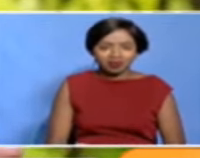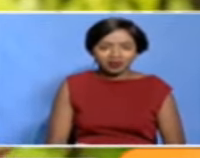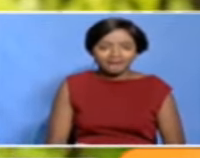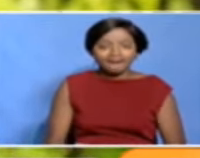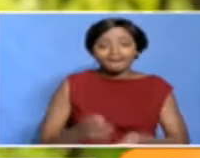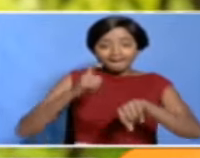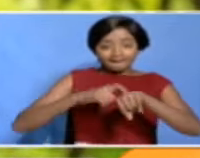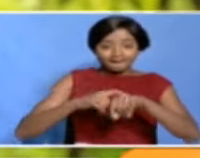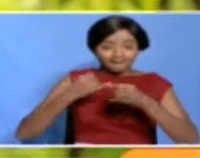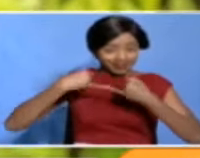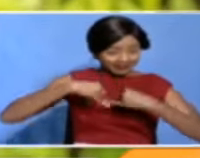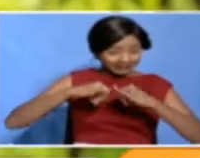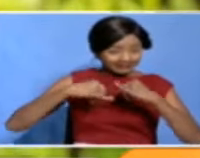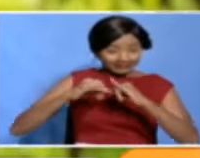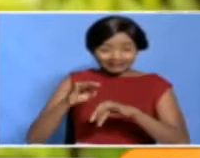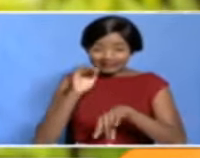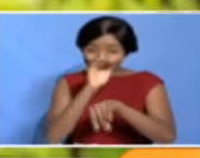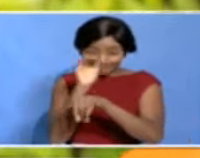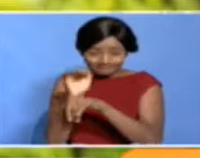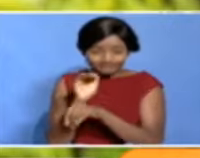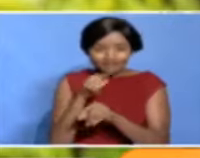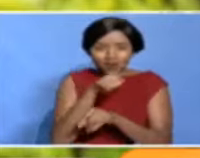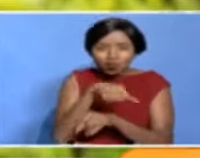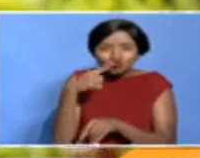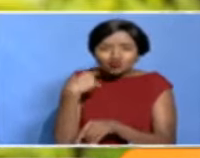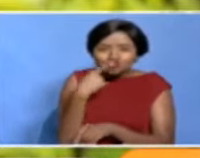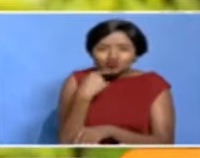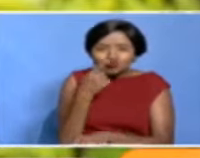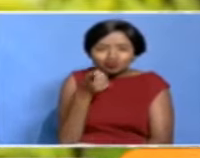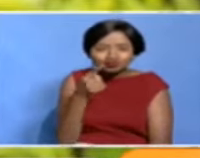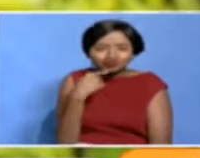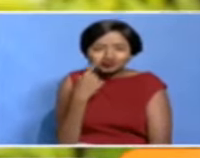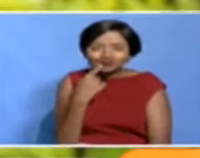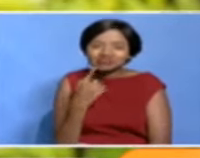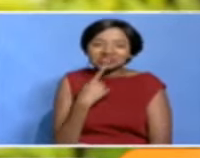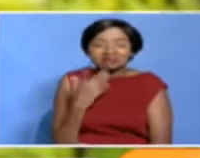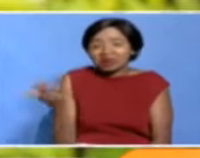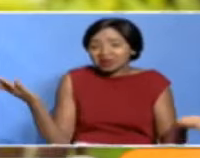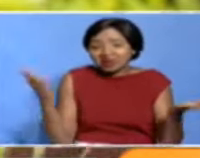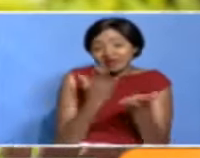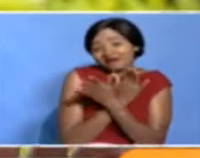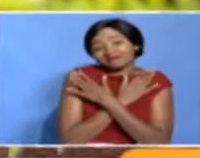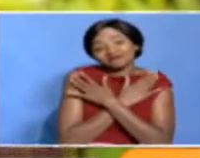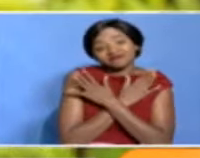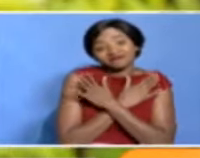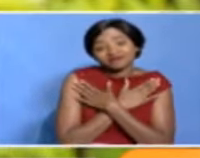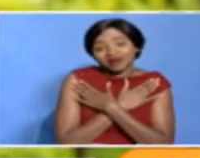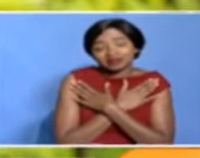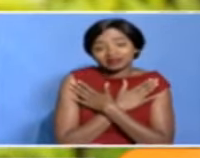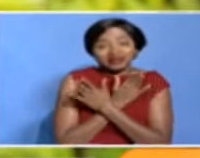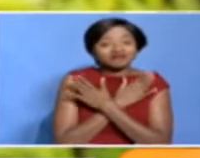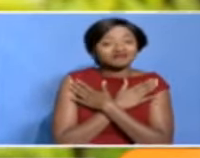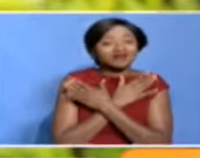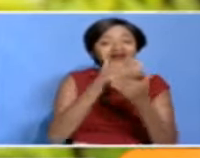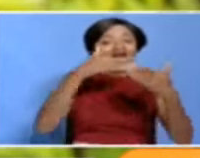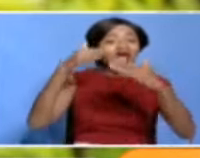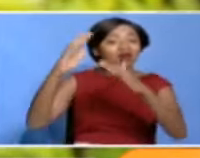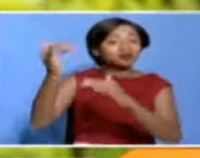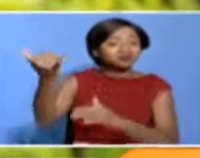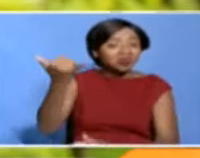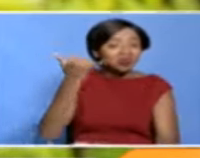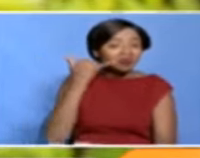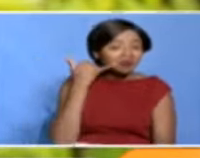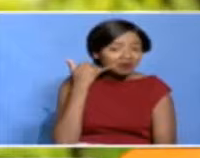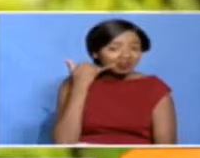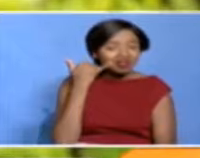try to inquire, who are these guys? It's just friends. Somebody just tries to call them from outside. Somebody